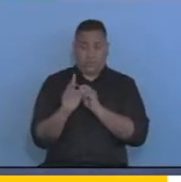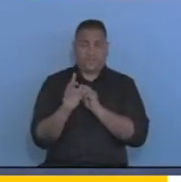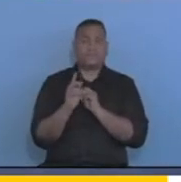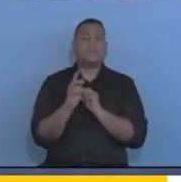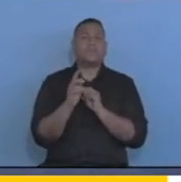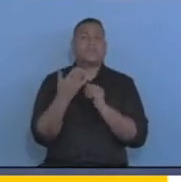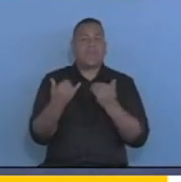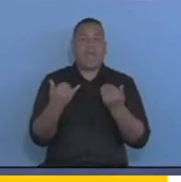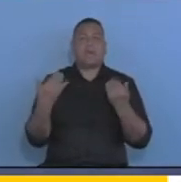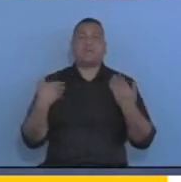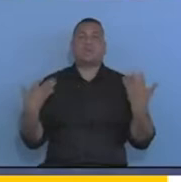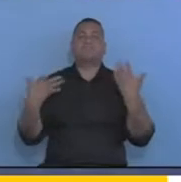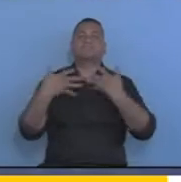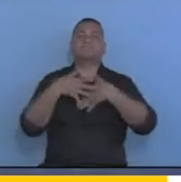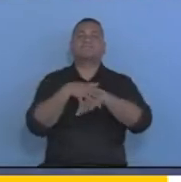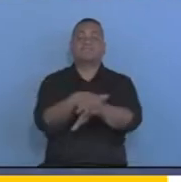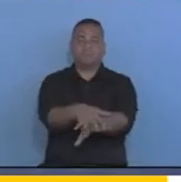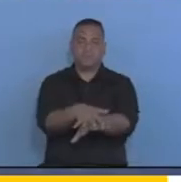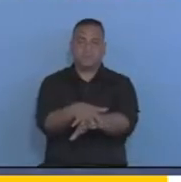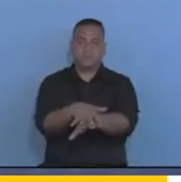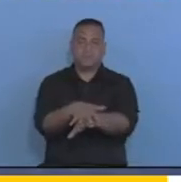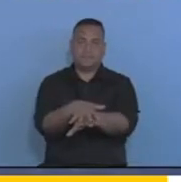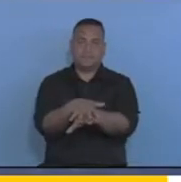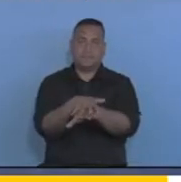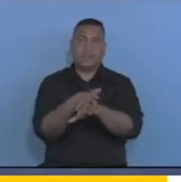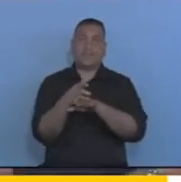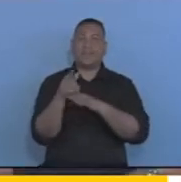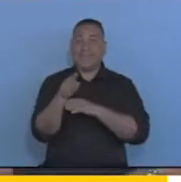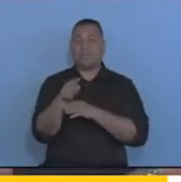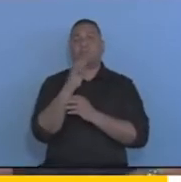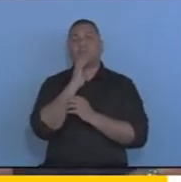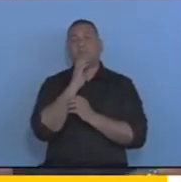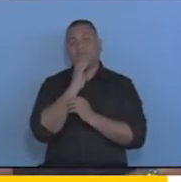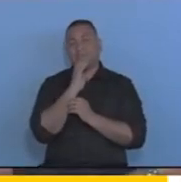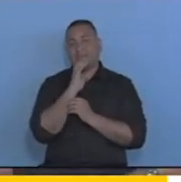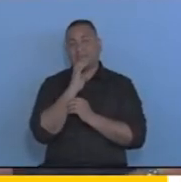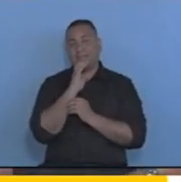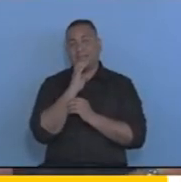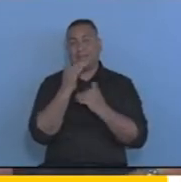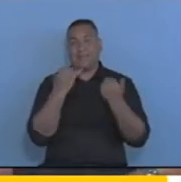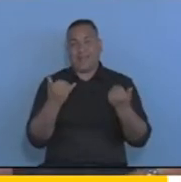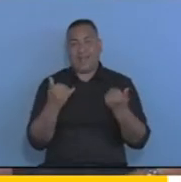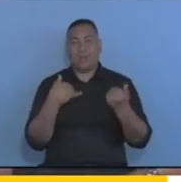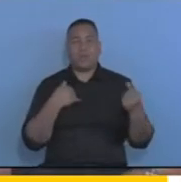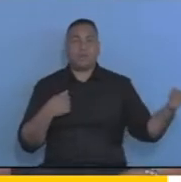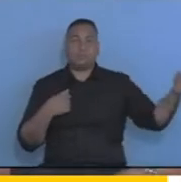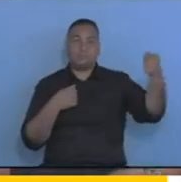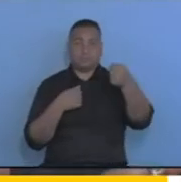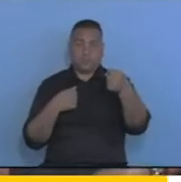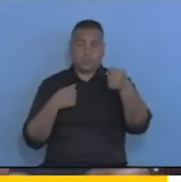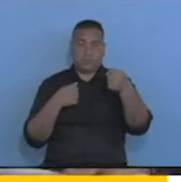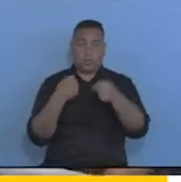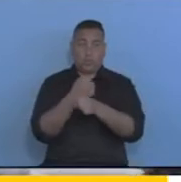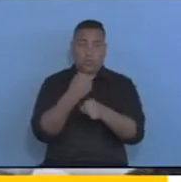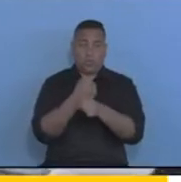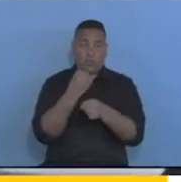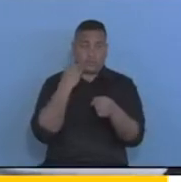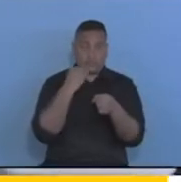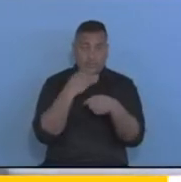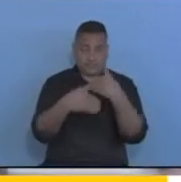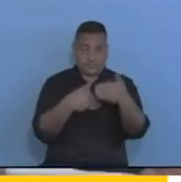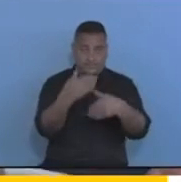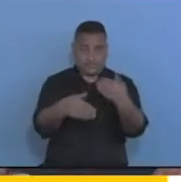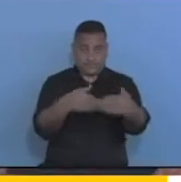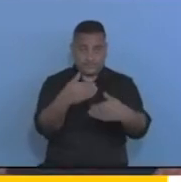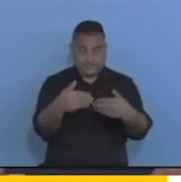I tell you, that will also ensure that there's employment and students are equipped. Yeah. And the implementation,